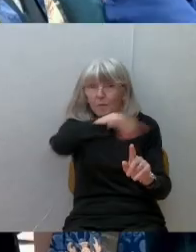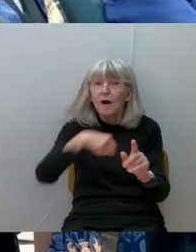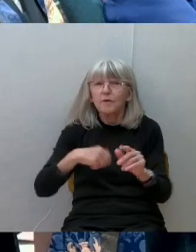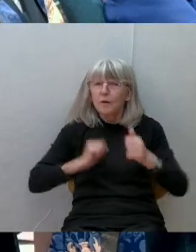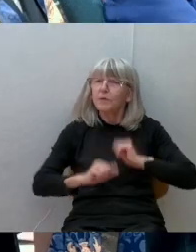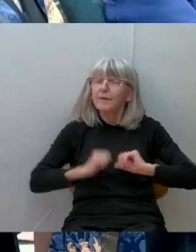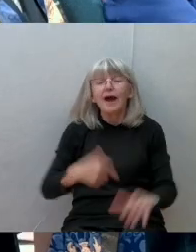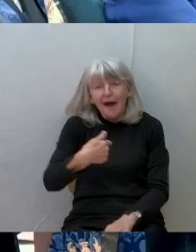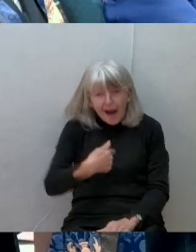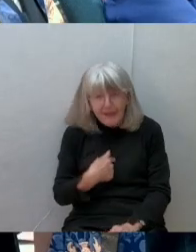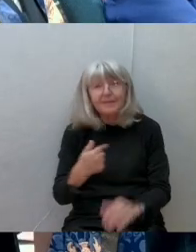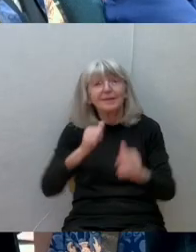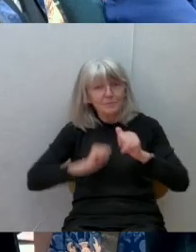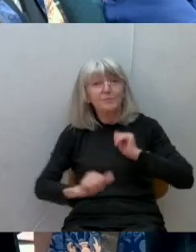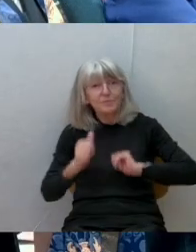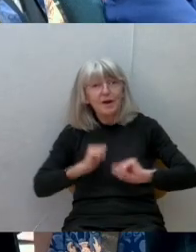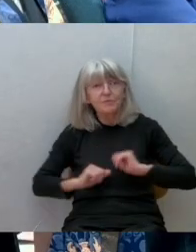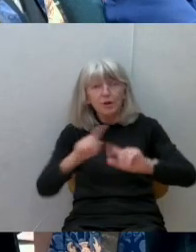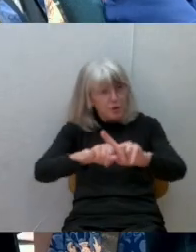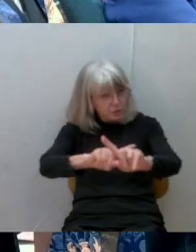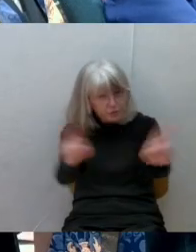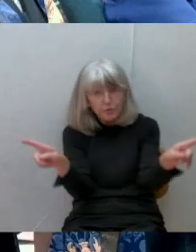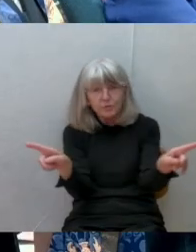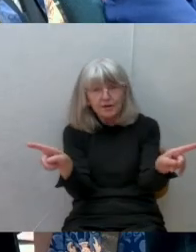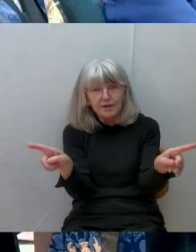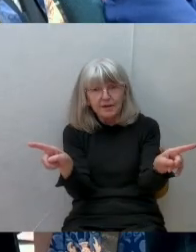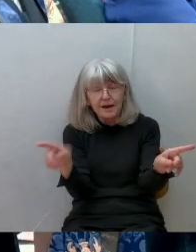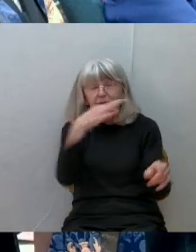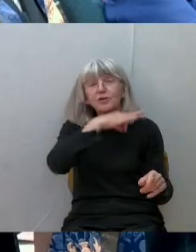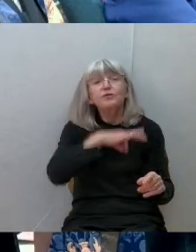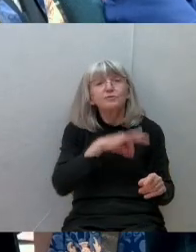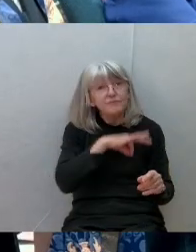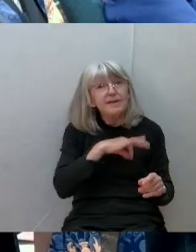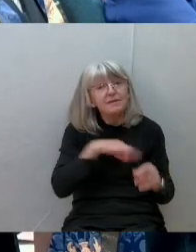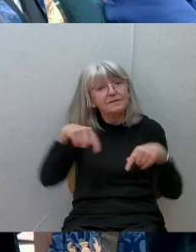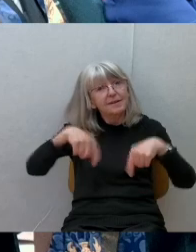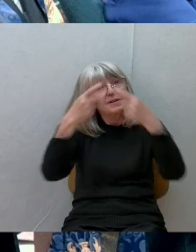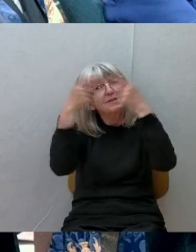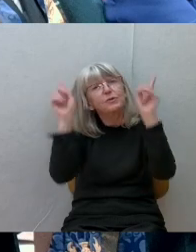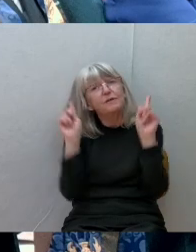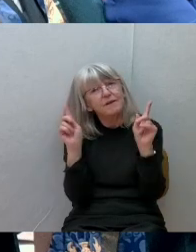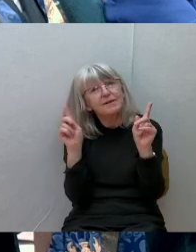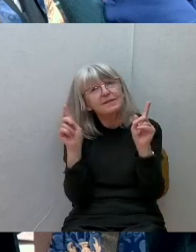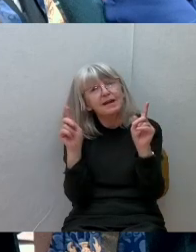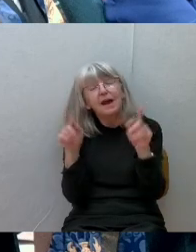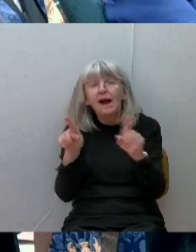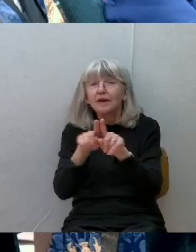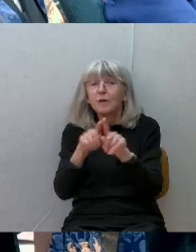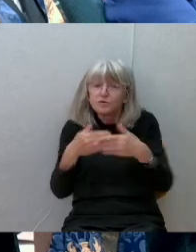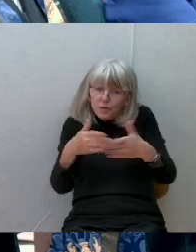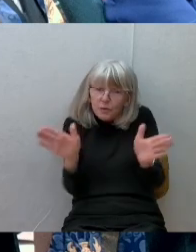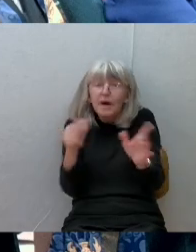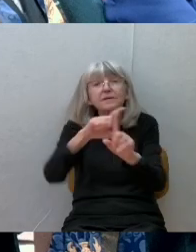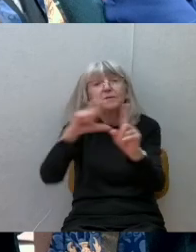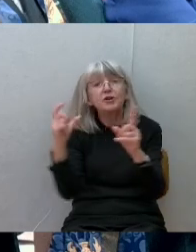I am. You are a credit to this university and to our wider community. I really look